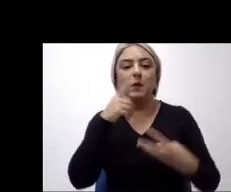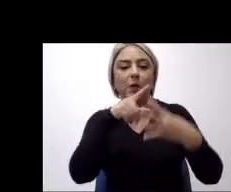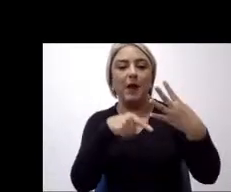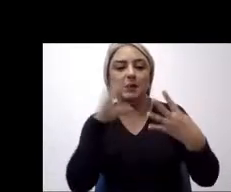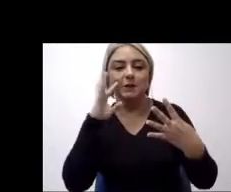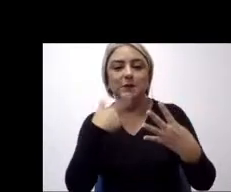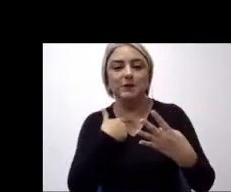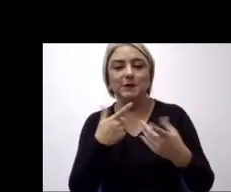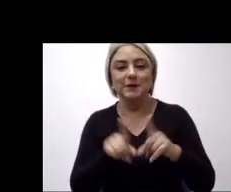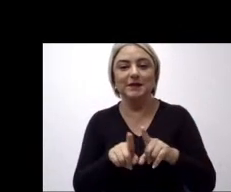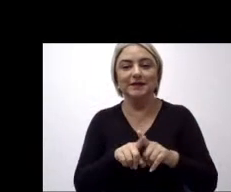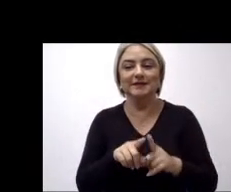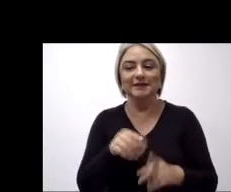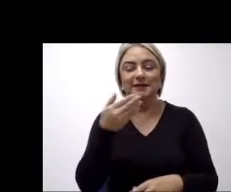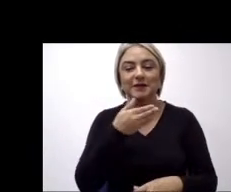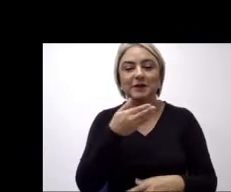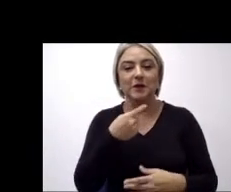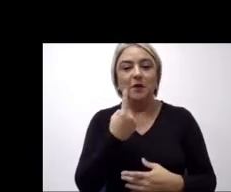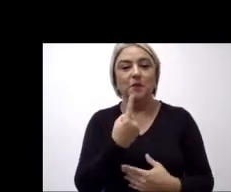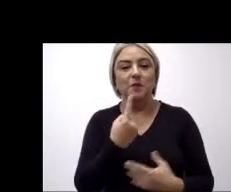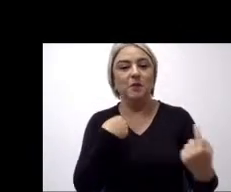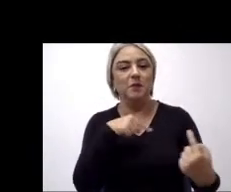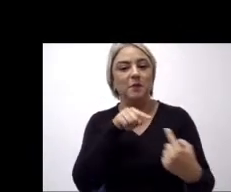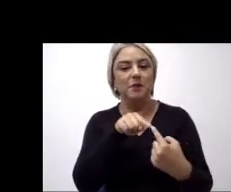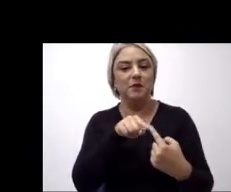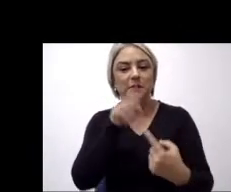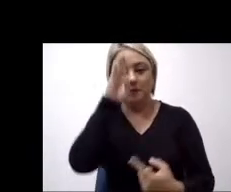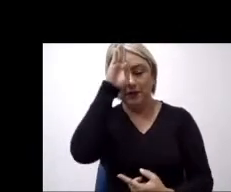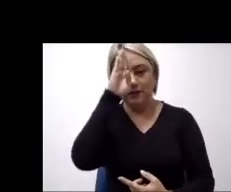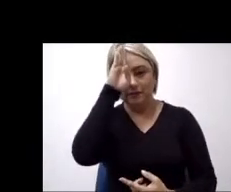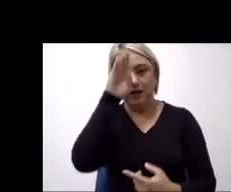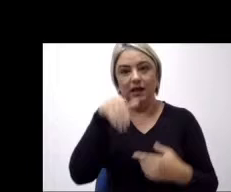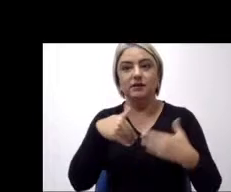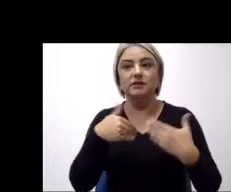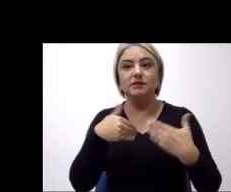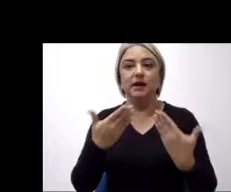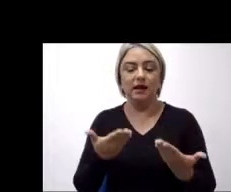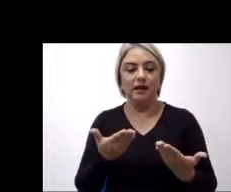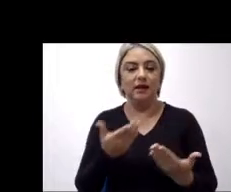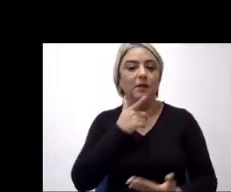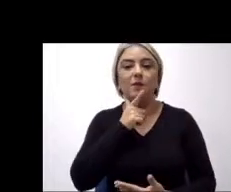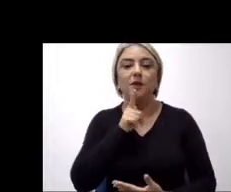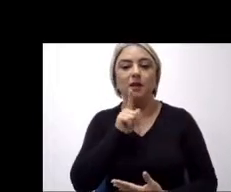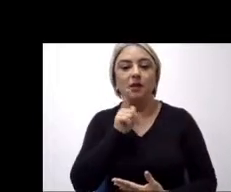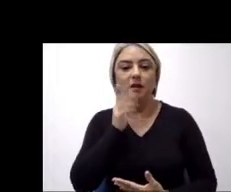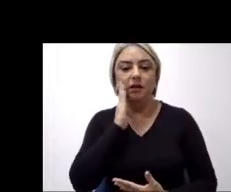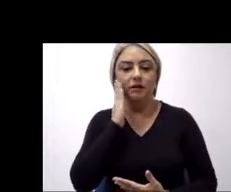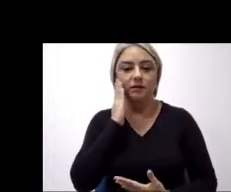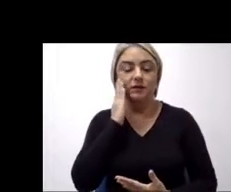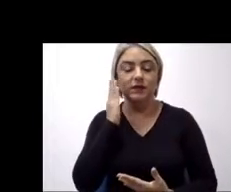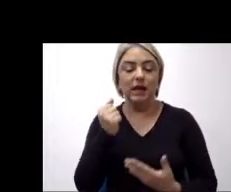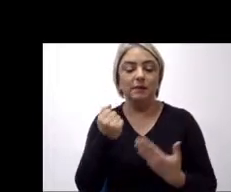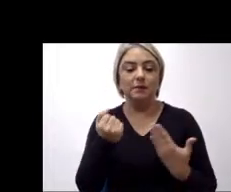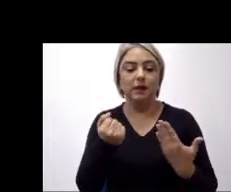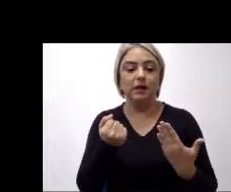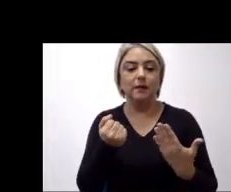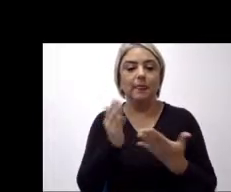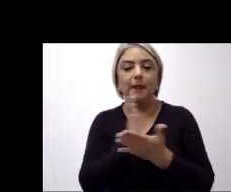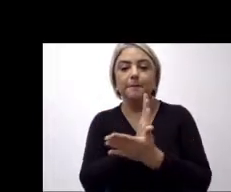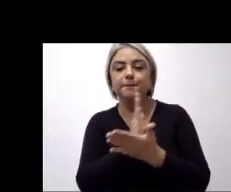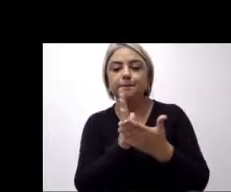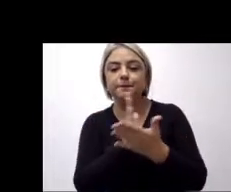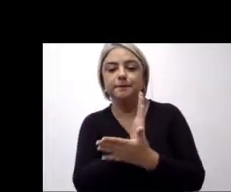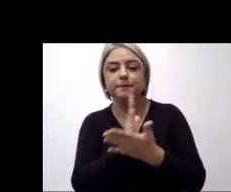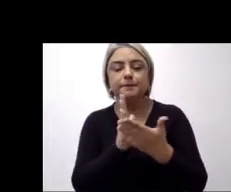one of the main reasons is that they don't take into account some important consideration of the policy